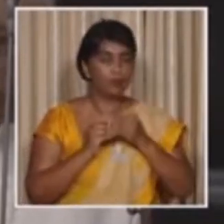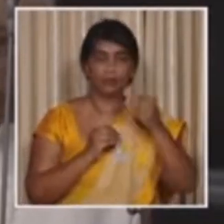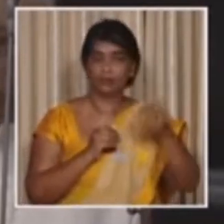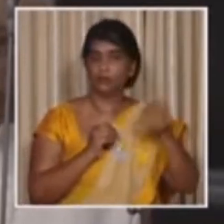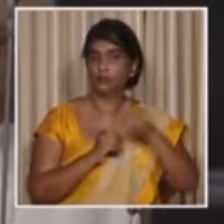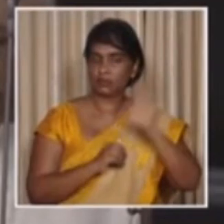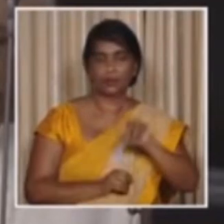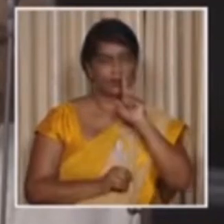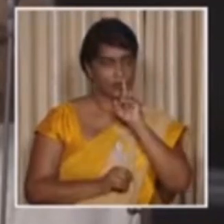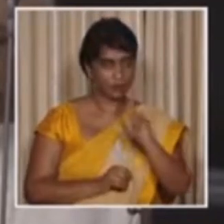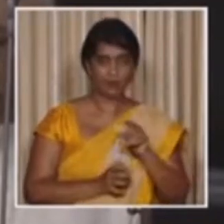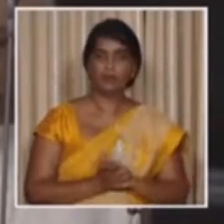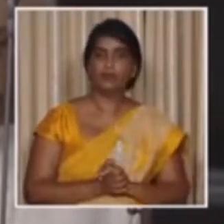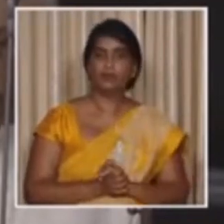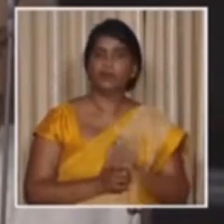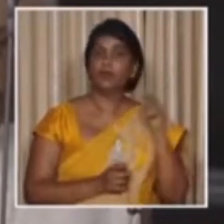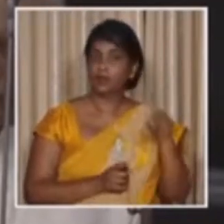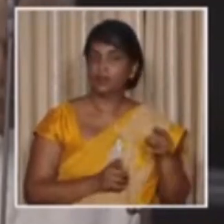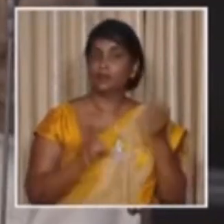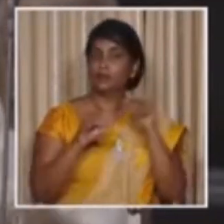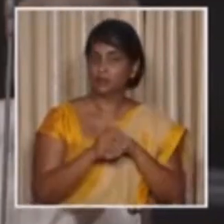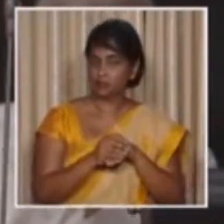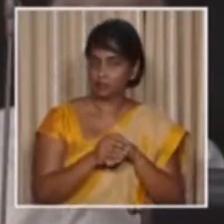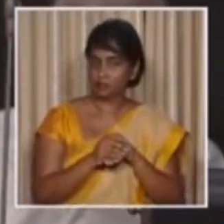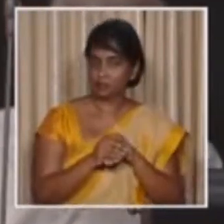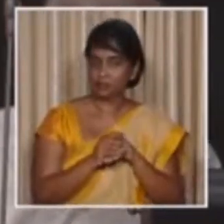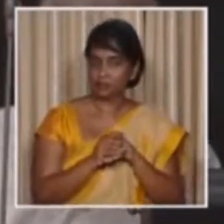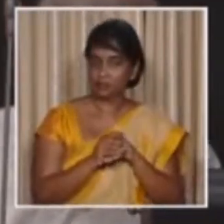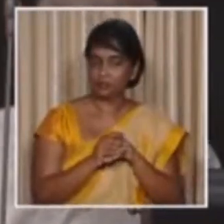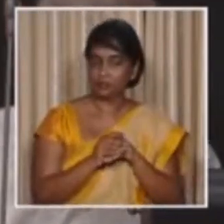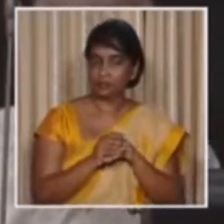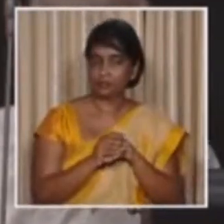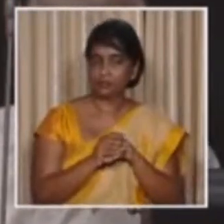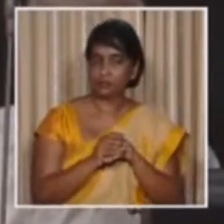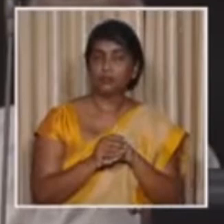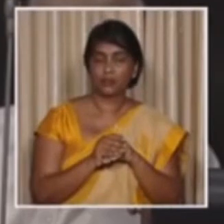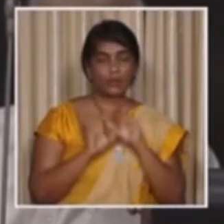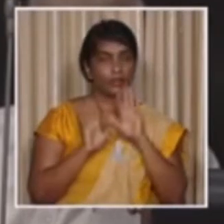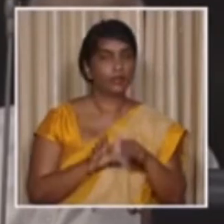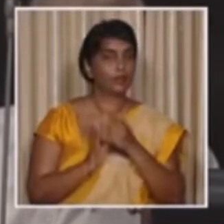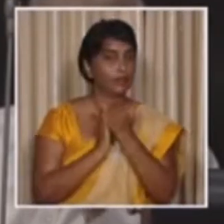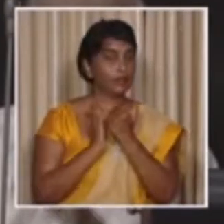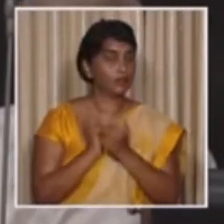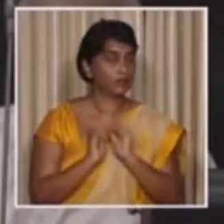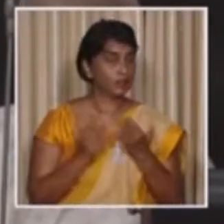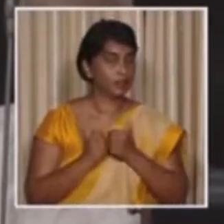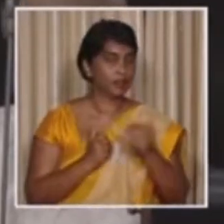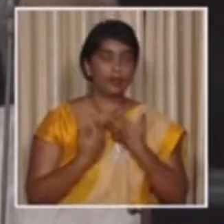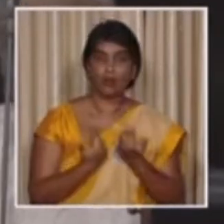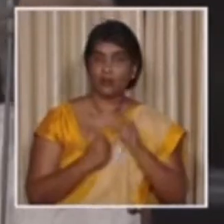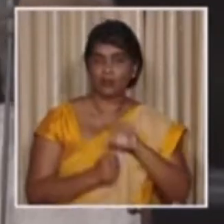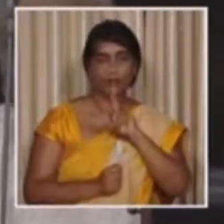undertaking, the council submits that issuing of writ of mandamus does not arise. Therefore, he moves that the proceedings be